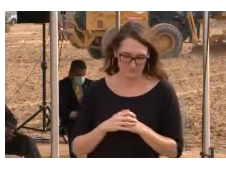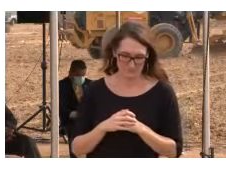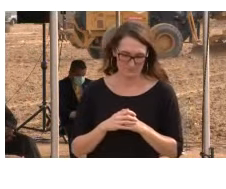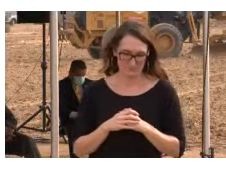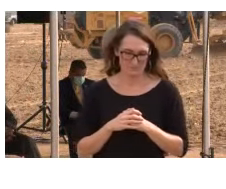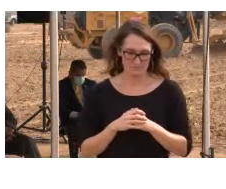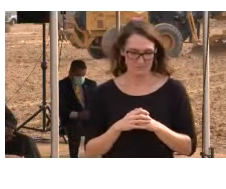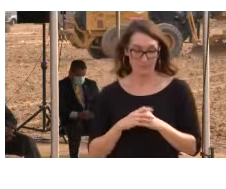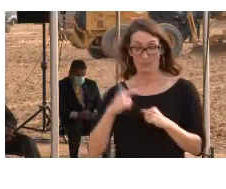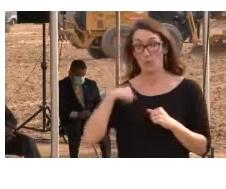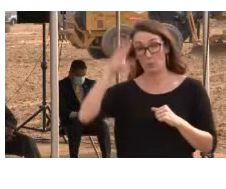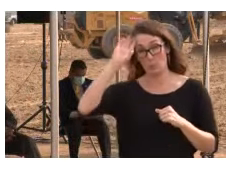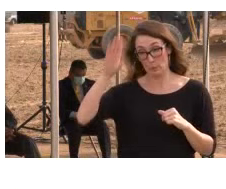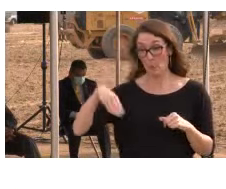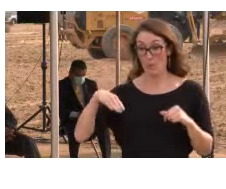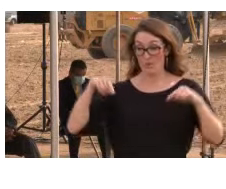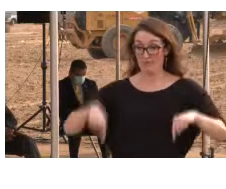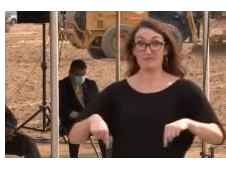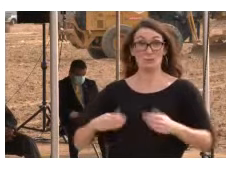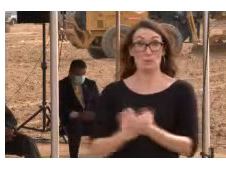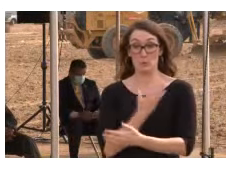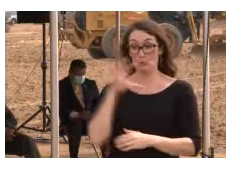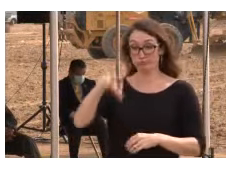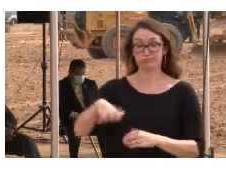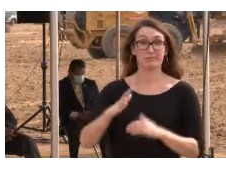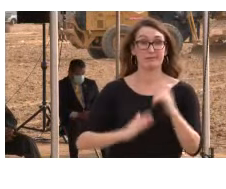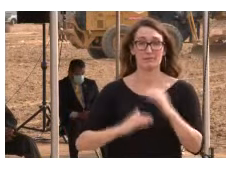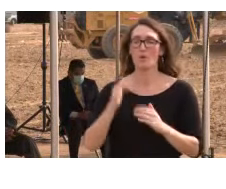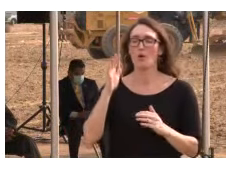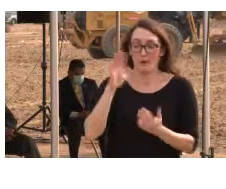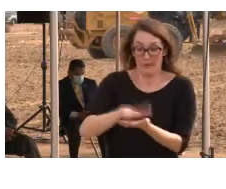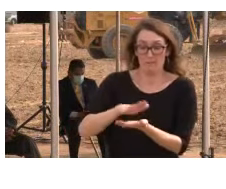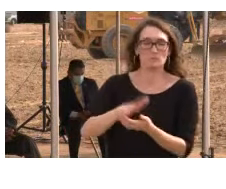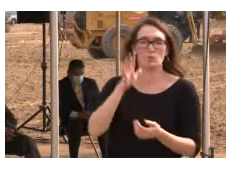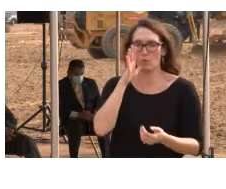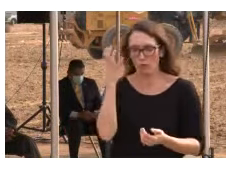this campus is going to make a huge difference in that way.